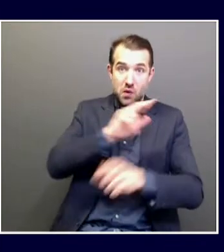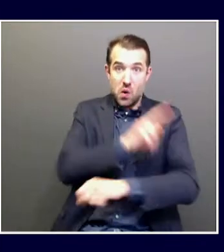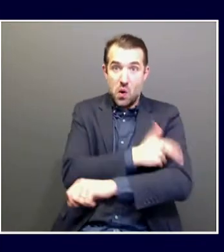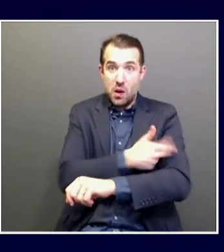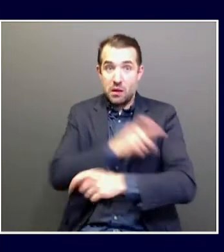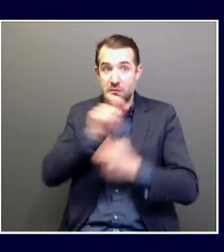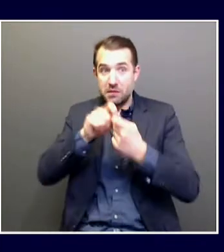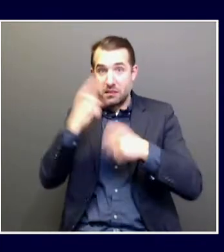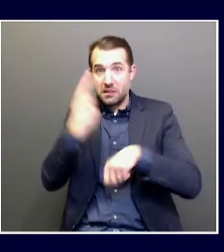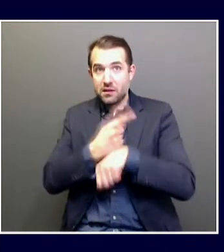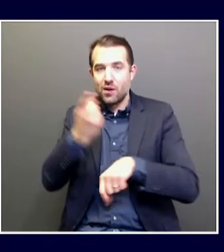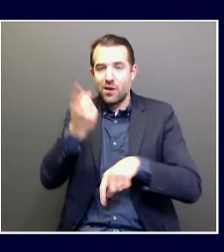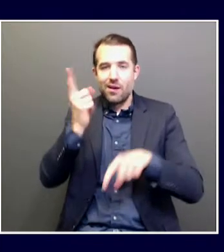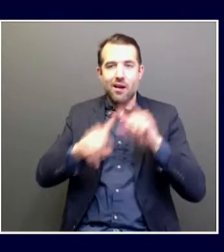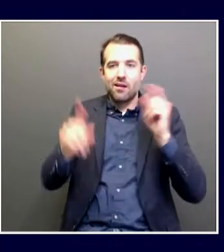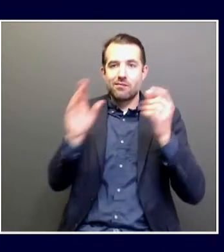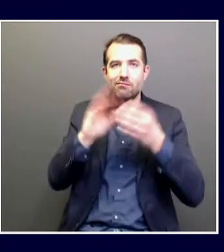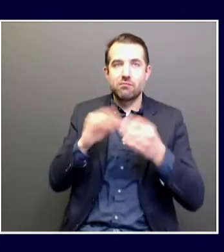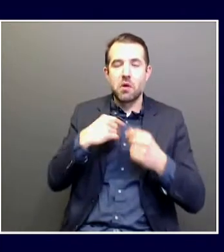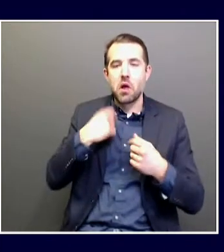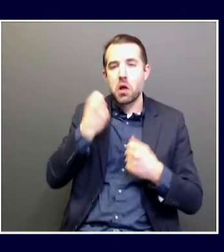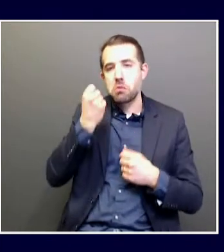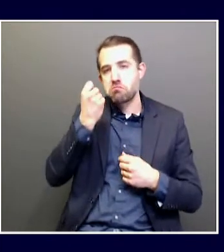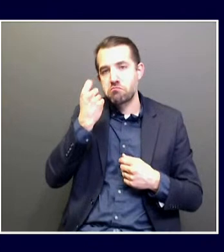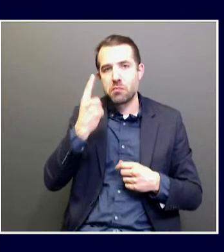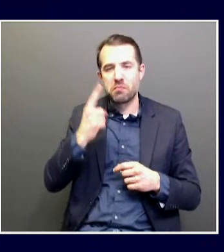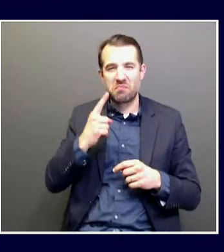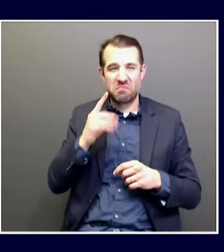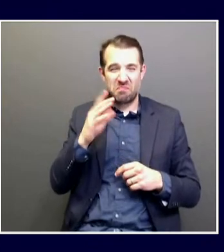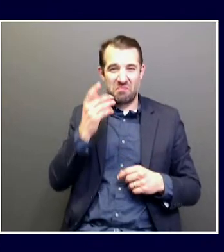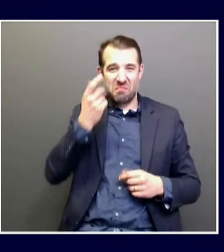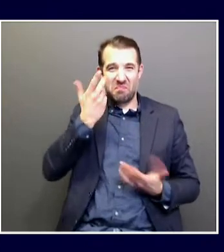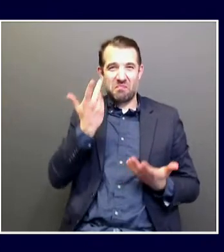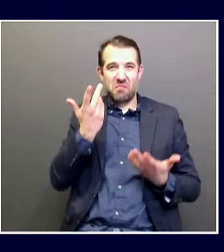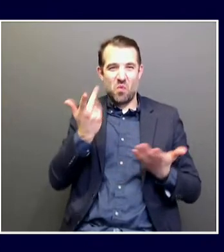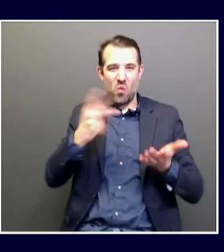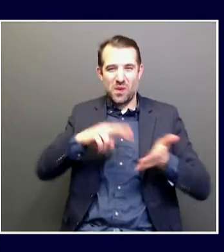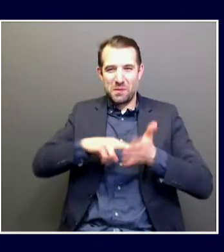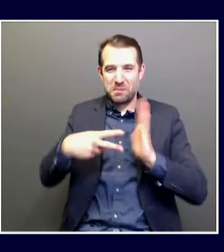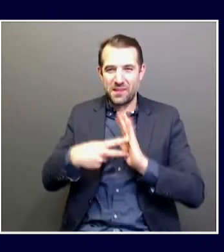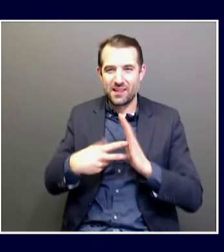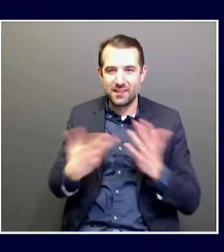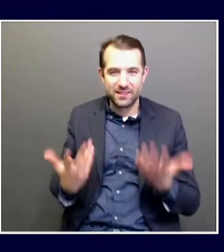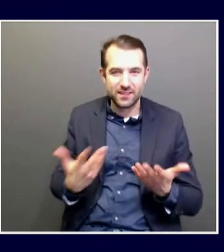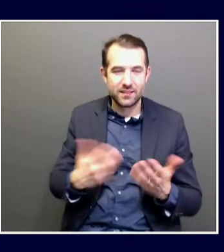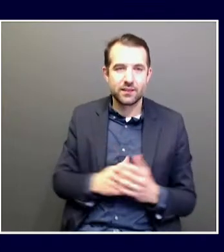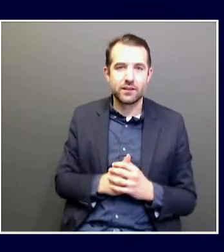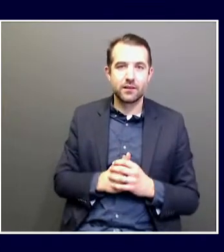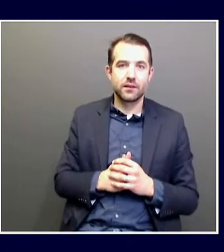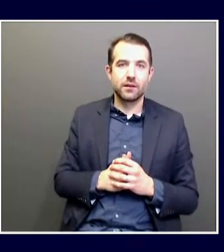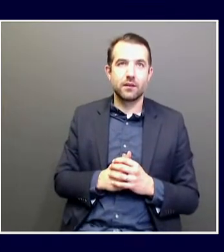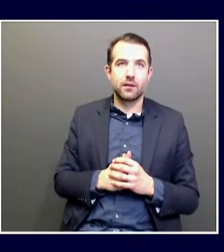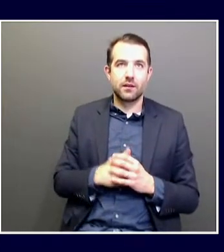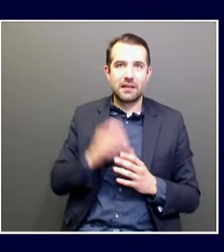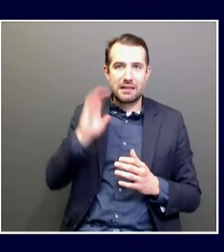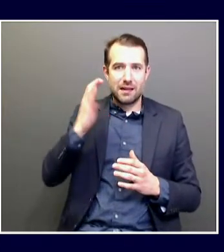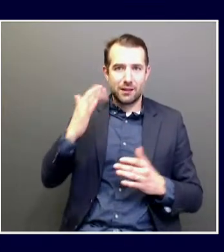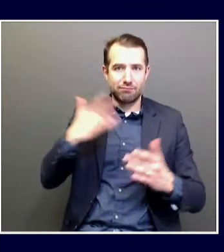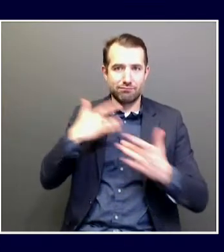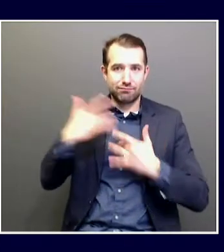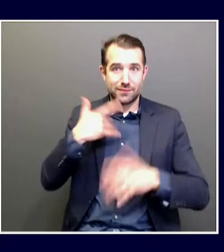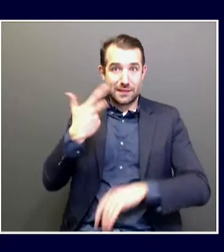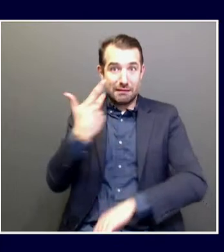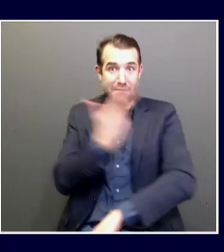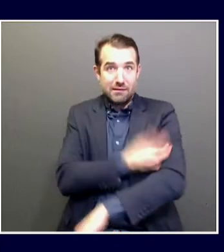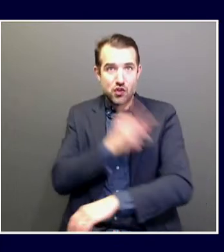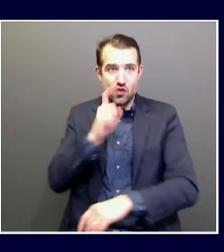maybe shed further light on what this means? Like, should people, that seems like concerning, but we hear